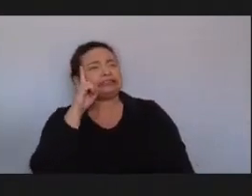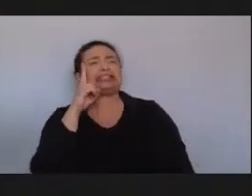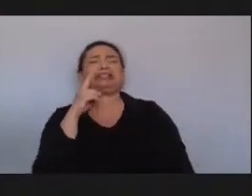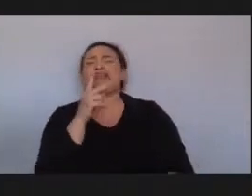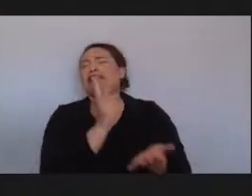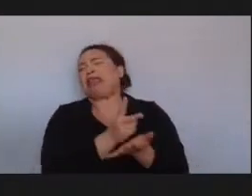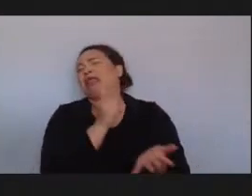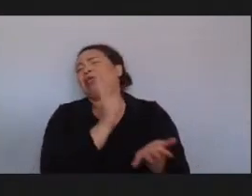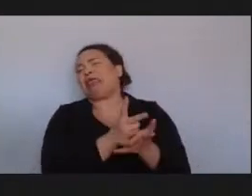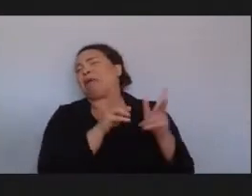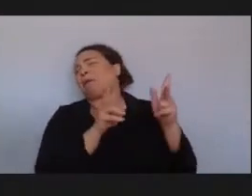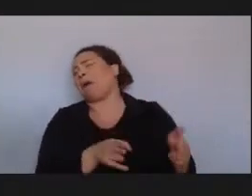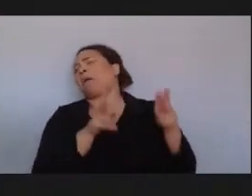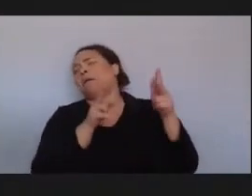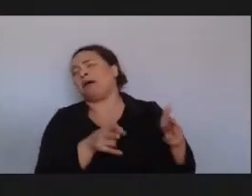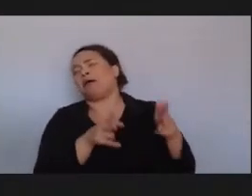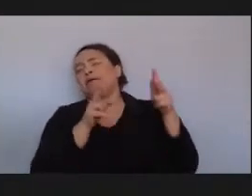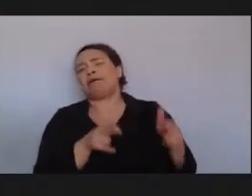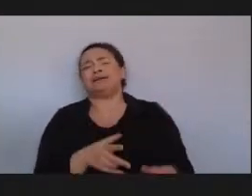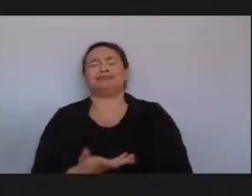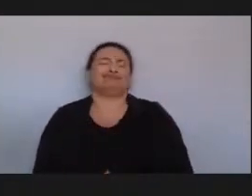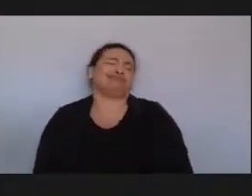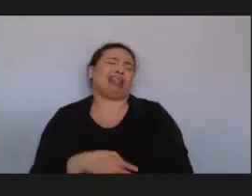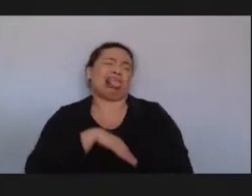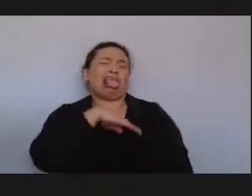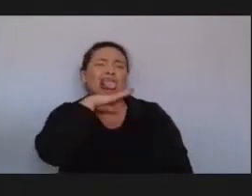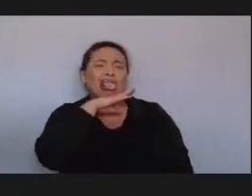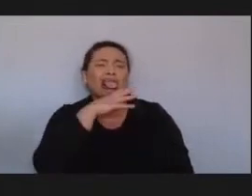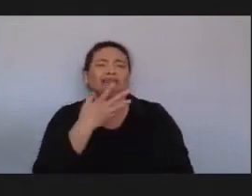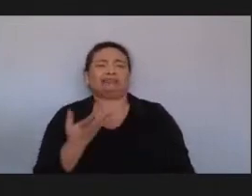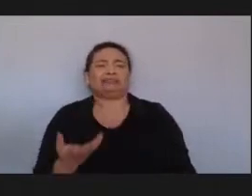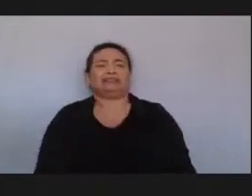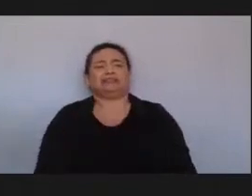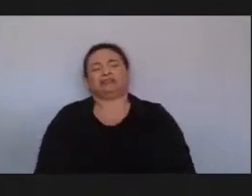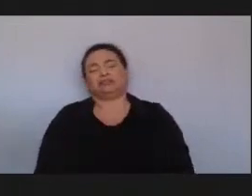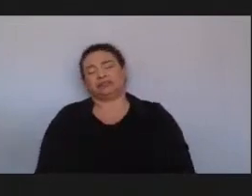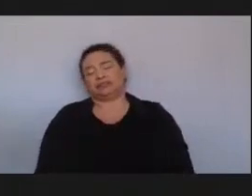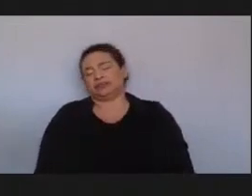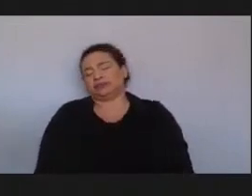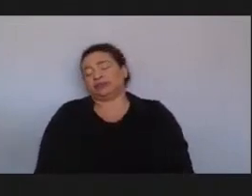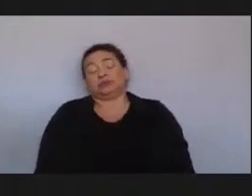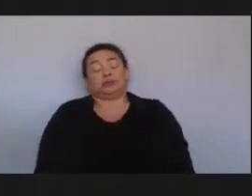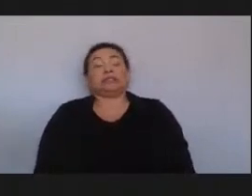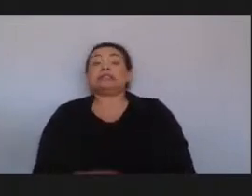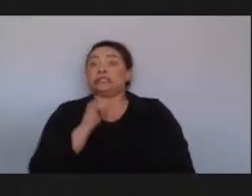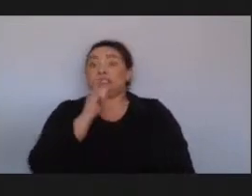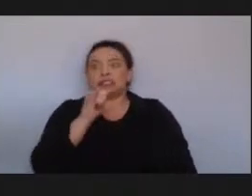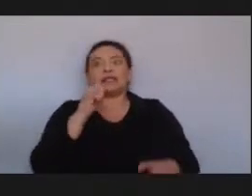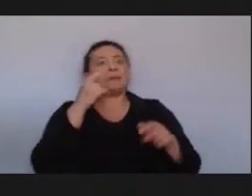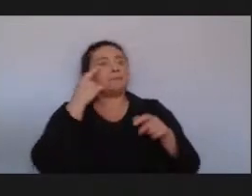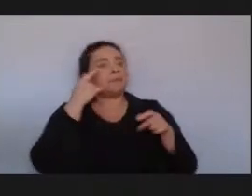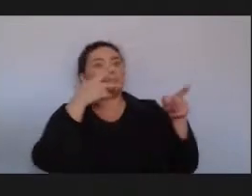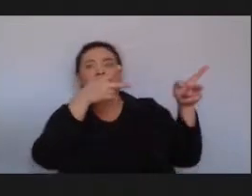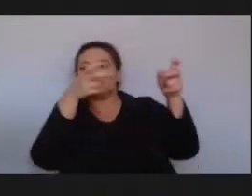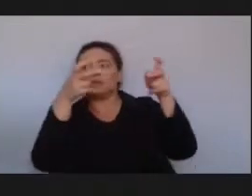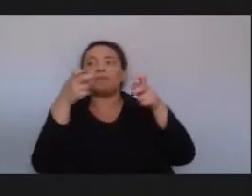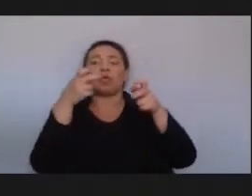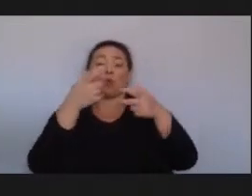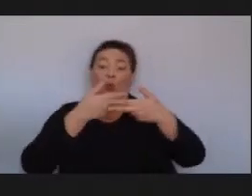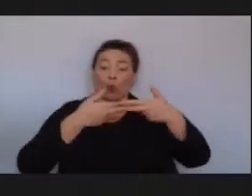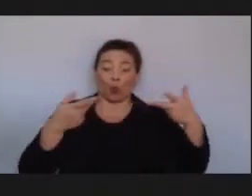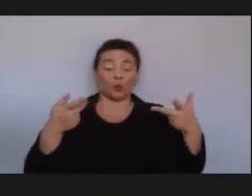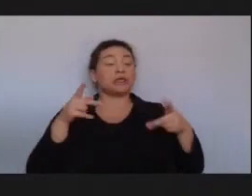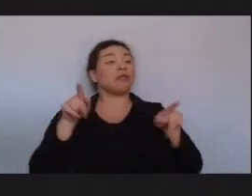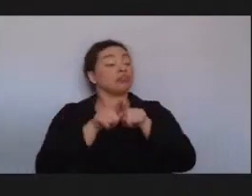changes, and things do change in teaching and learning, then you may fall a little bit out of